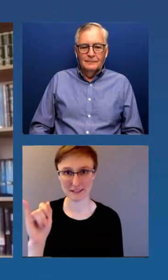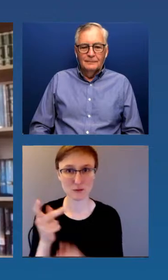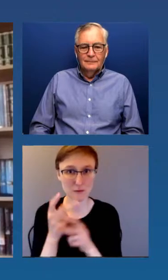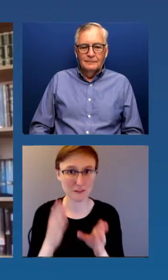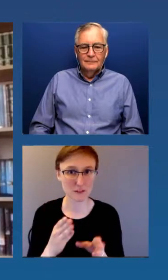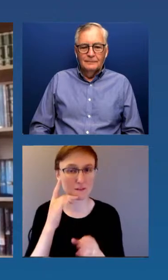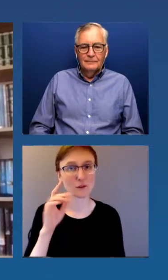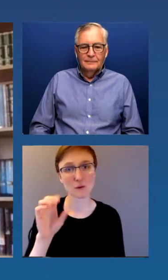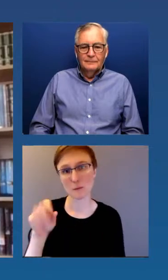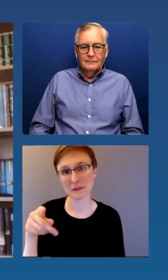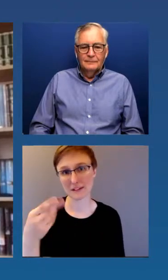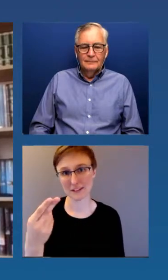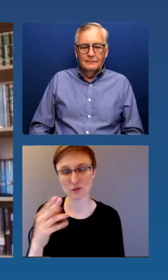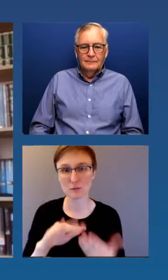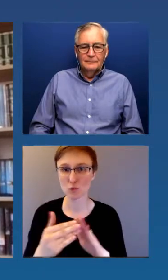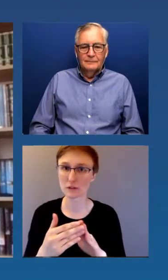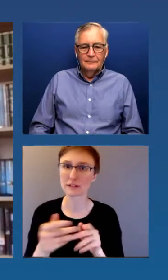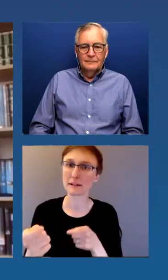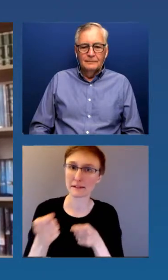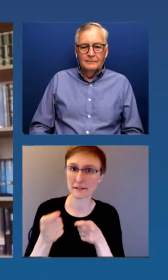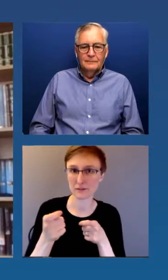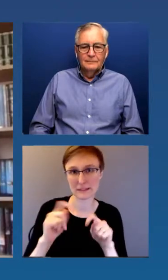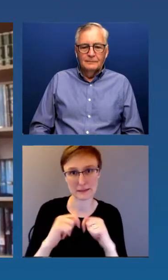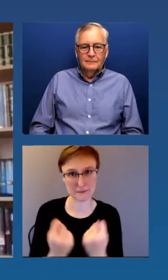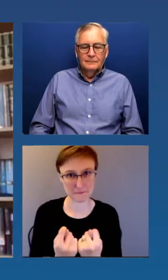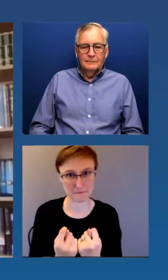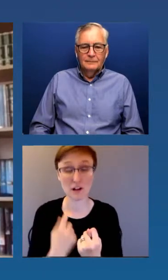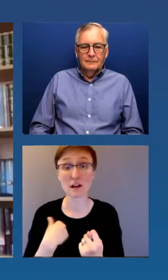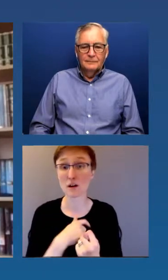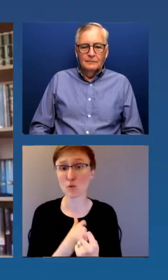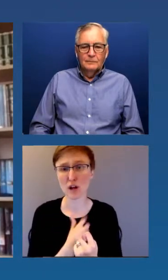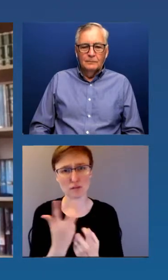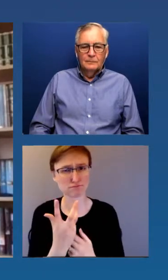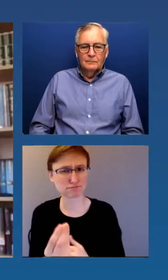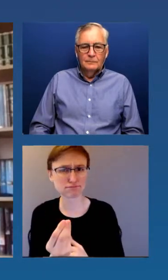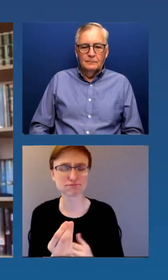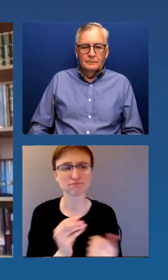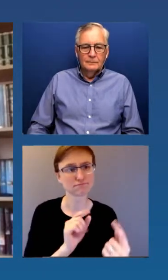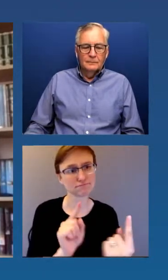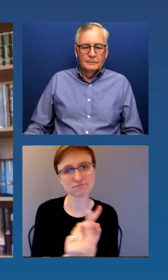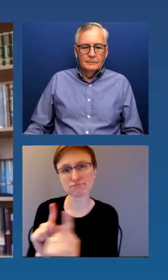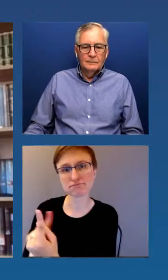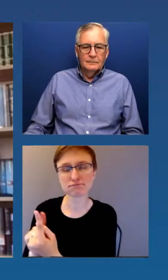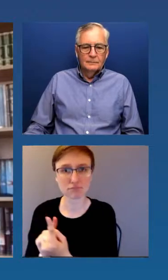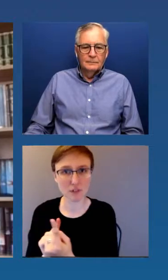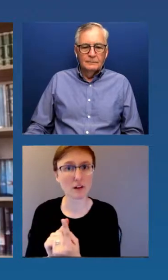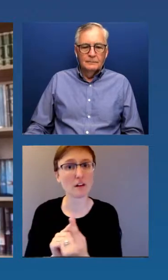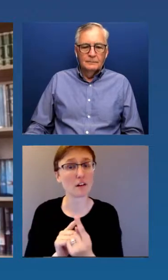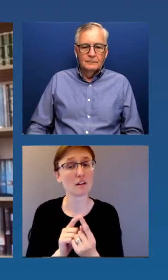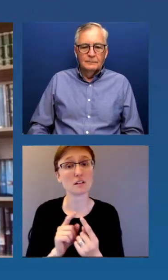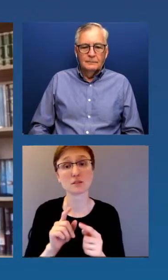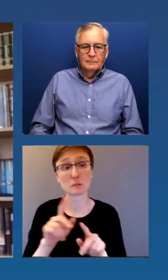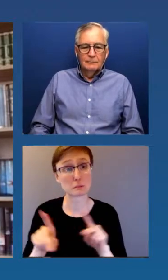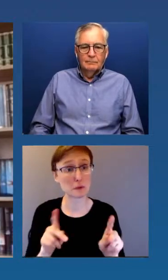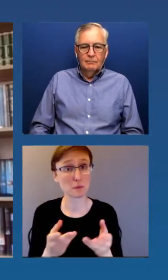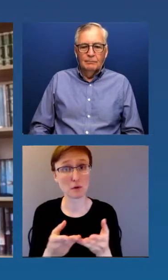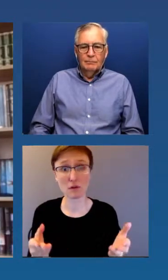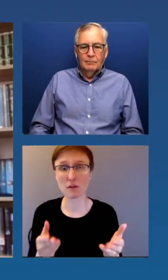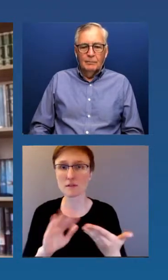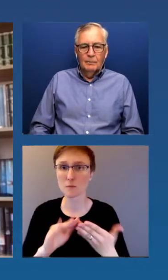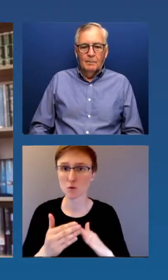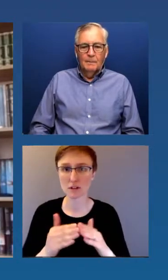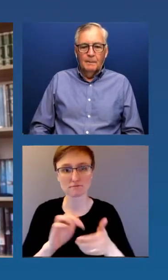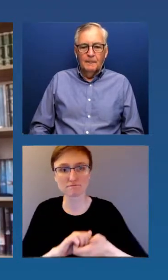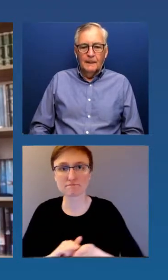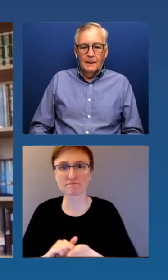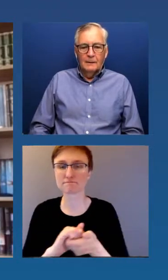Team. Our dedicated team of staff have been on the ground working directly with residents and community partners throughout the vaccine rollout to provide